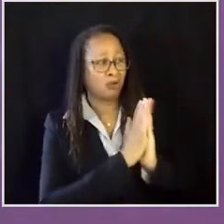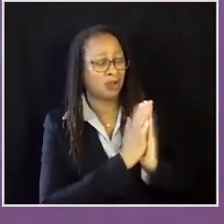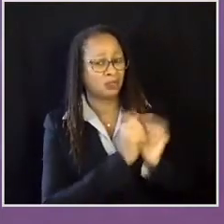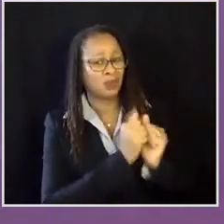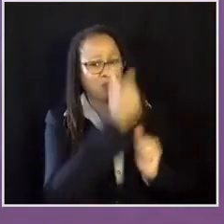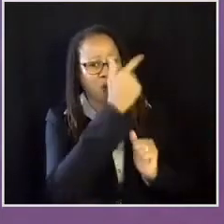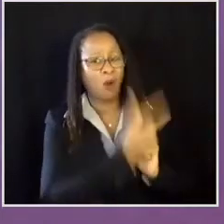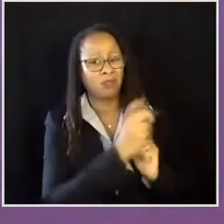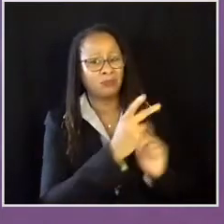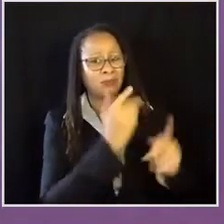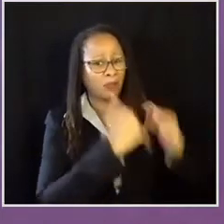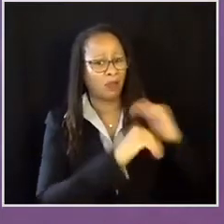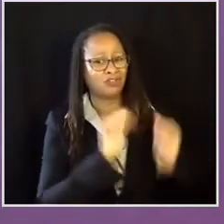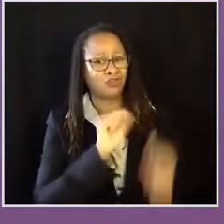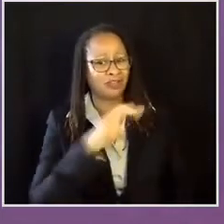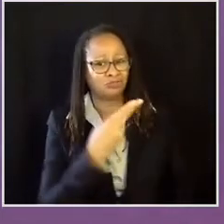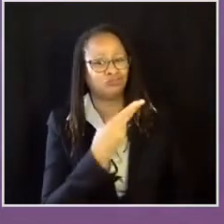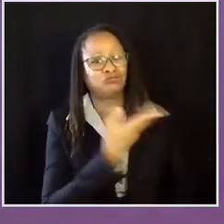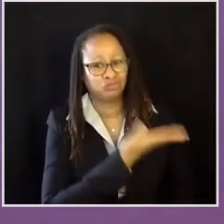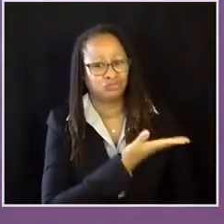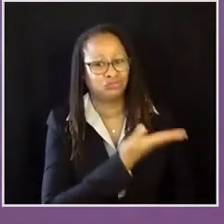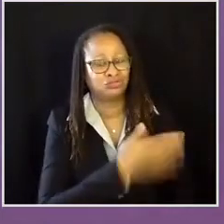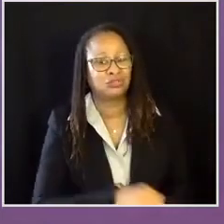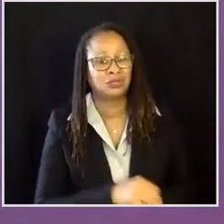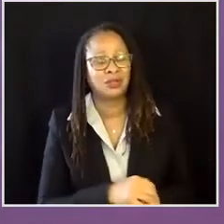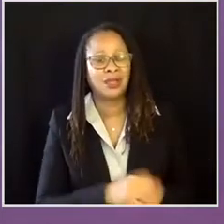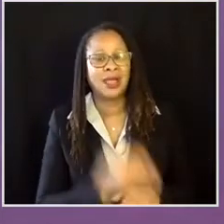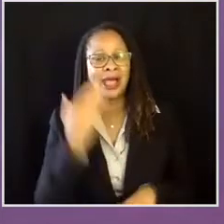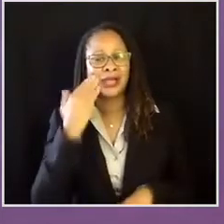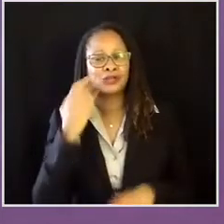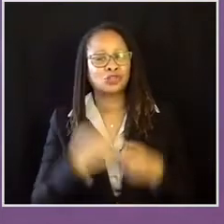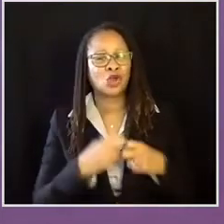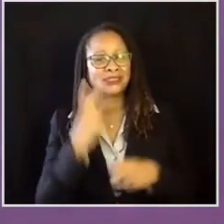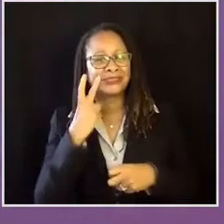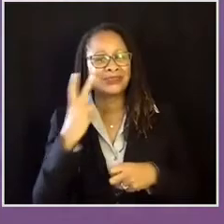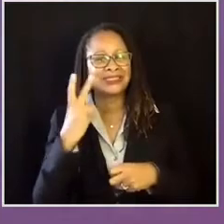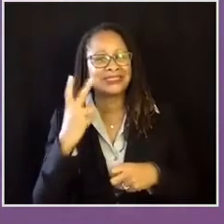ash. I know it's hard to see the sun rise,